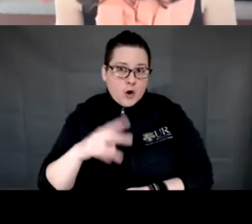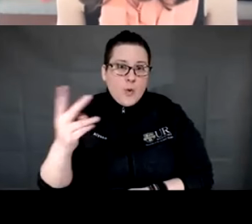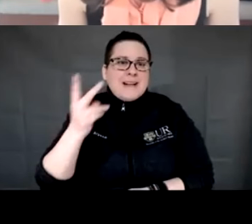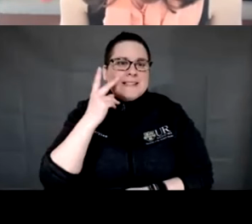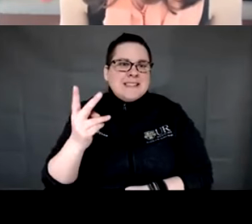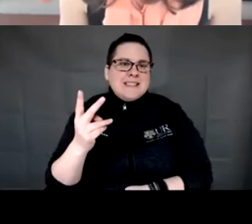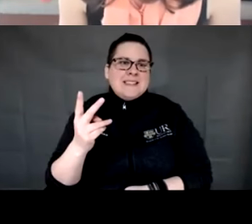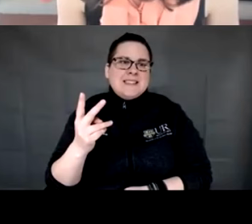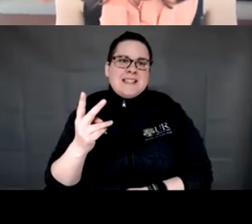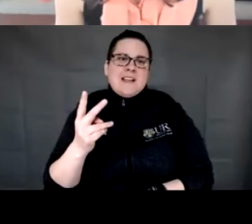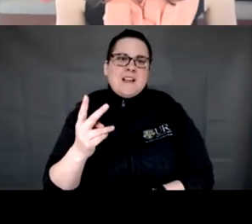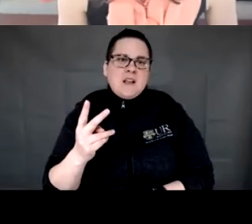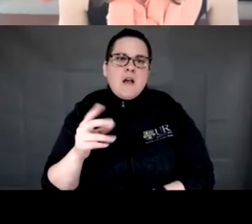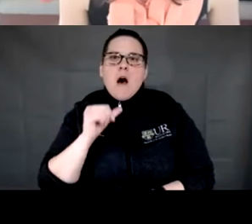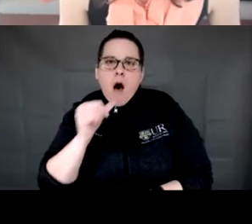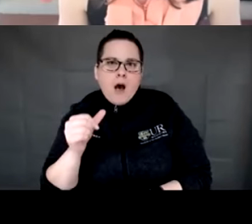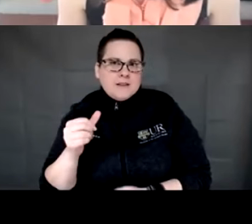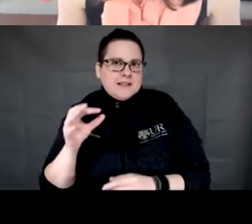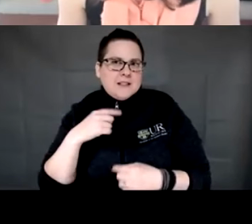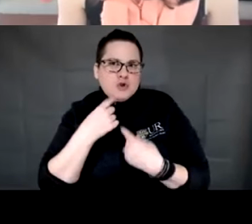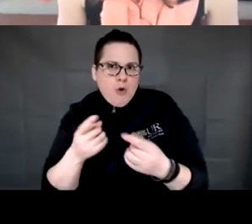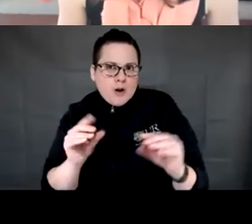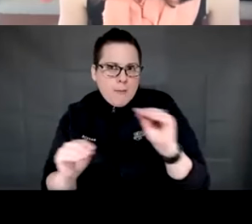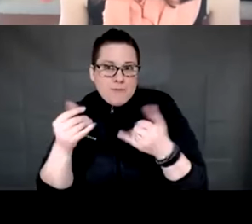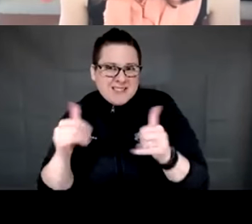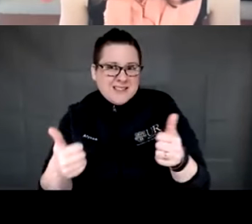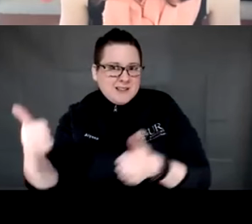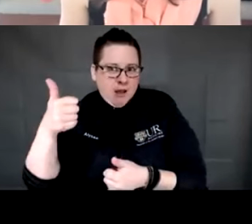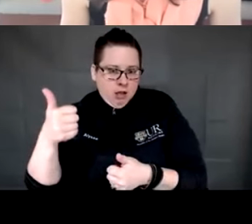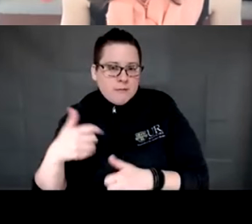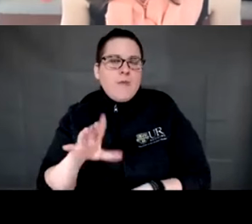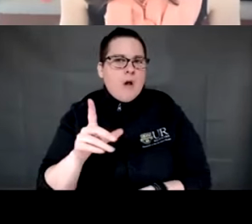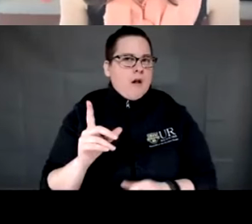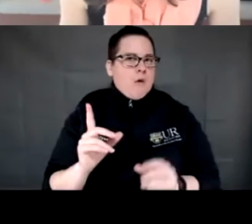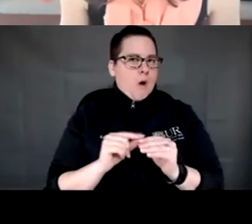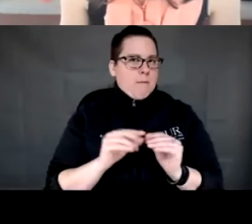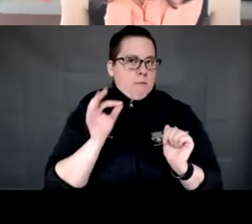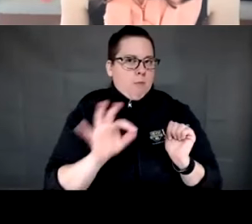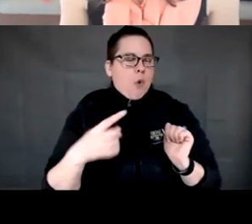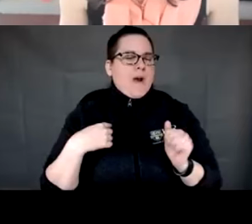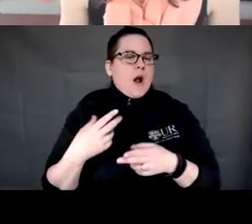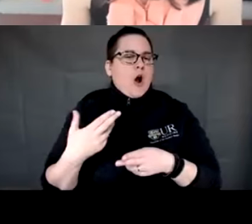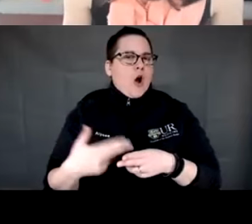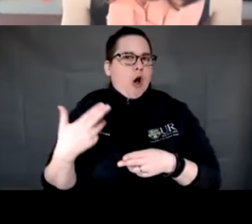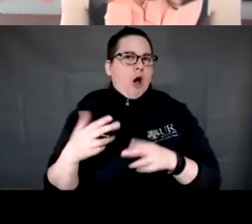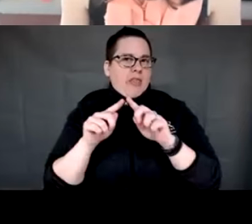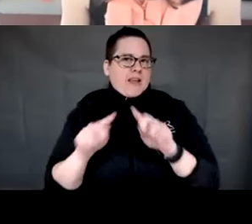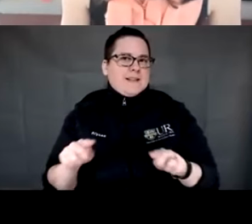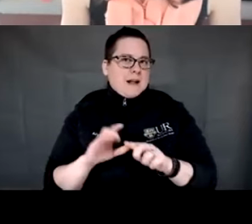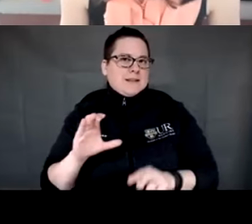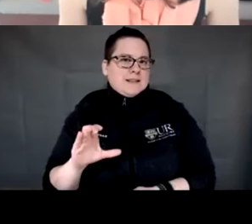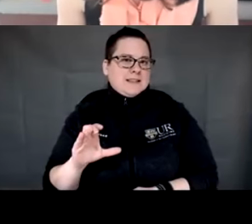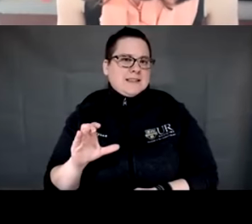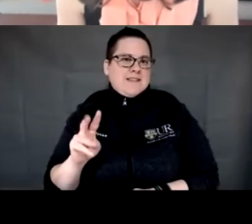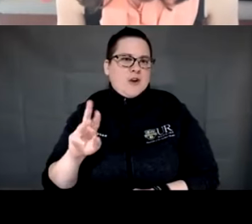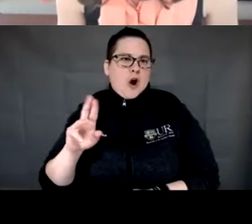this dominance of the uninstructed movement persists. And just to give you one final intuition, we sometimes refer to this metric, this delta CVR squared, as kind